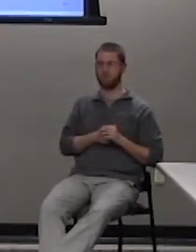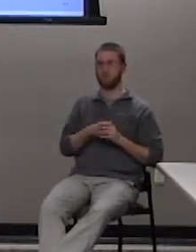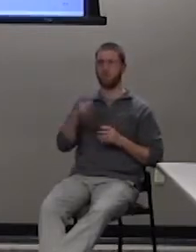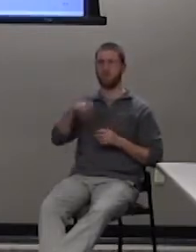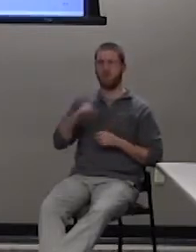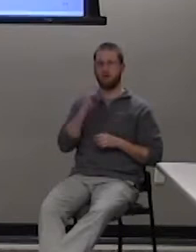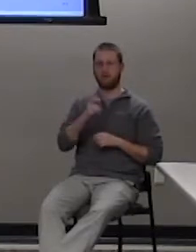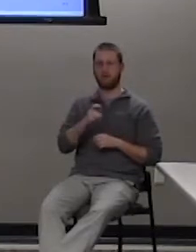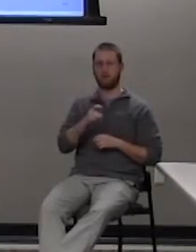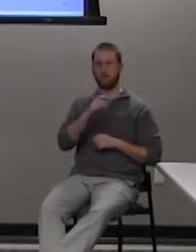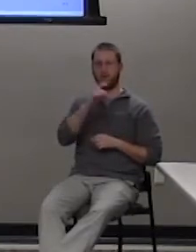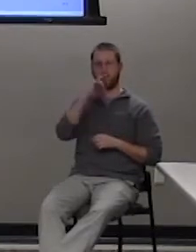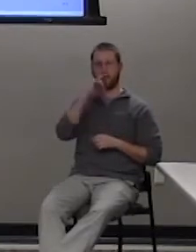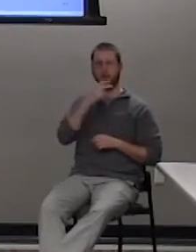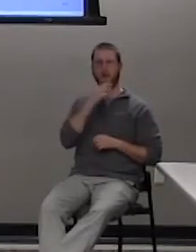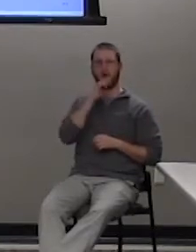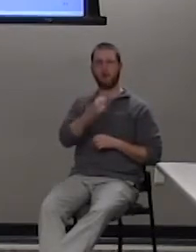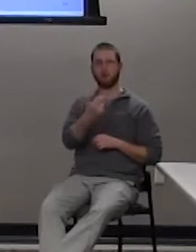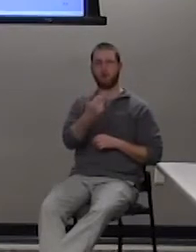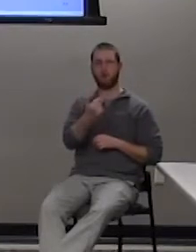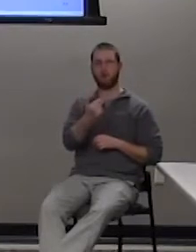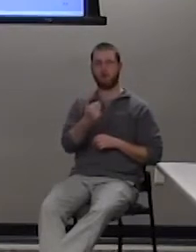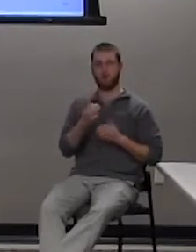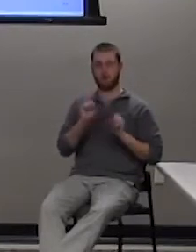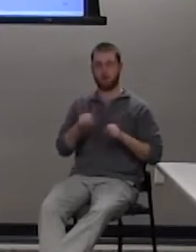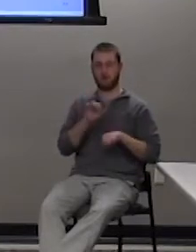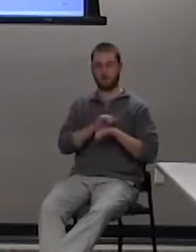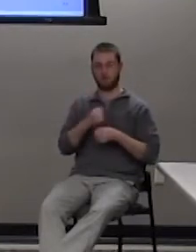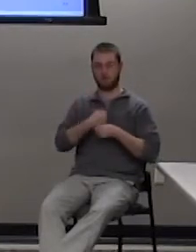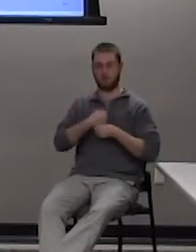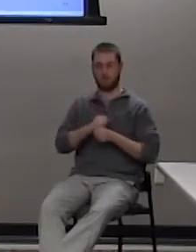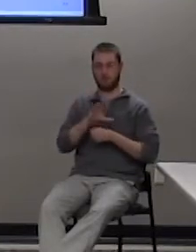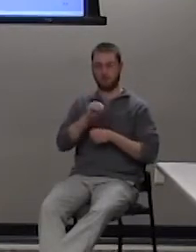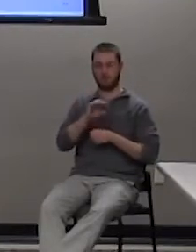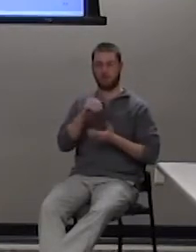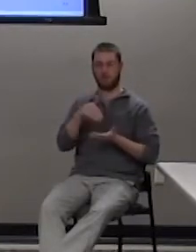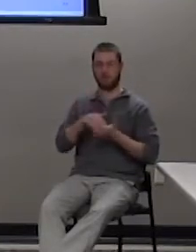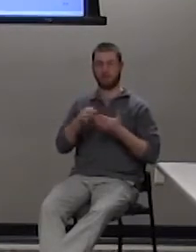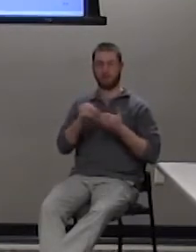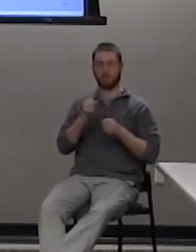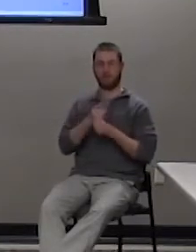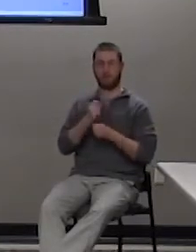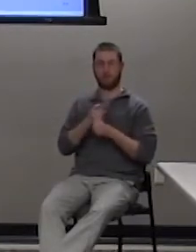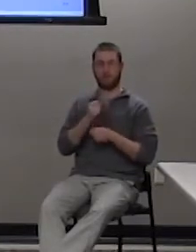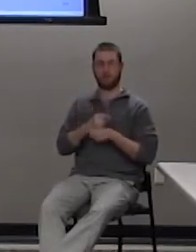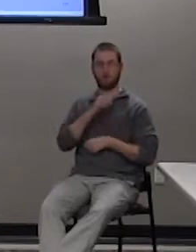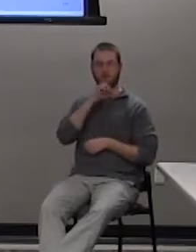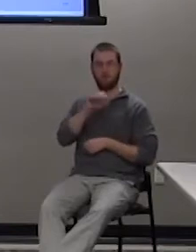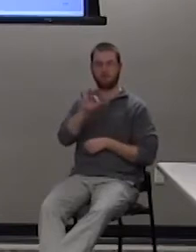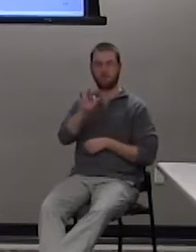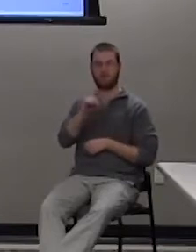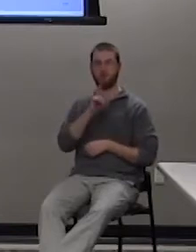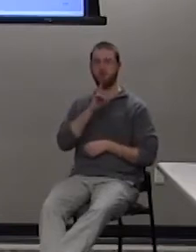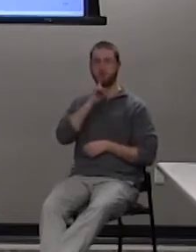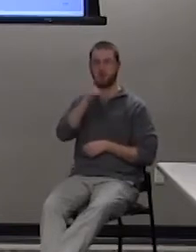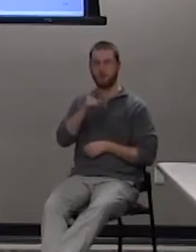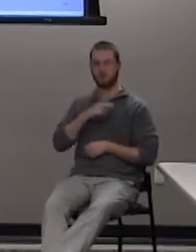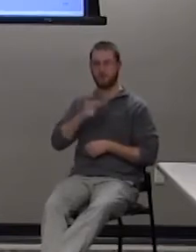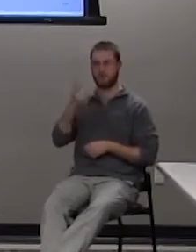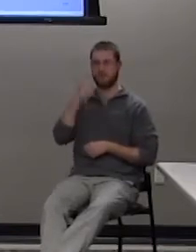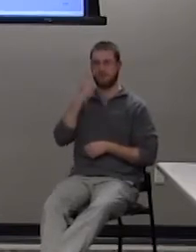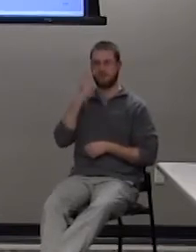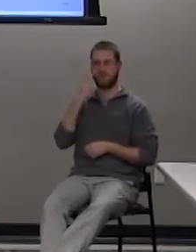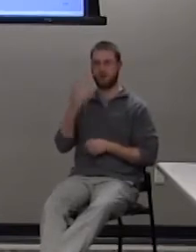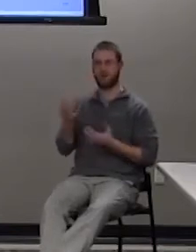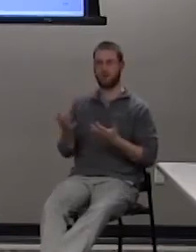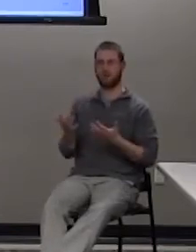You give a kid at 13 years old an opportunity to make 50 grand a year by the time they're 19, and it's real, and they can see it and